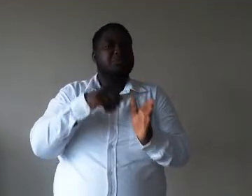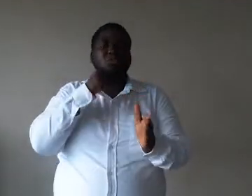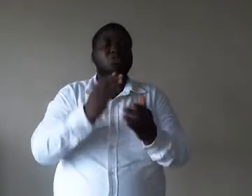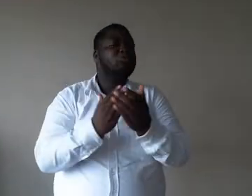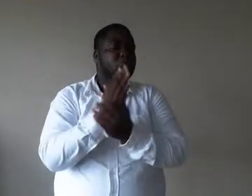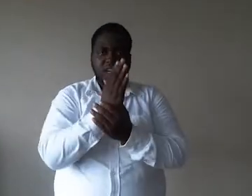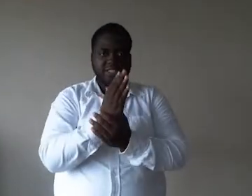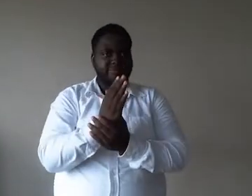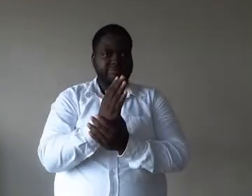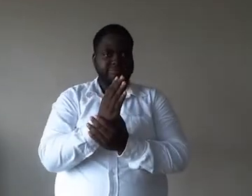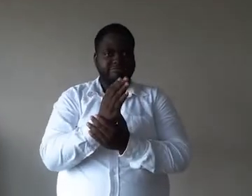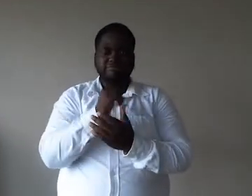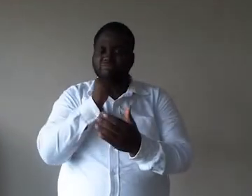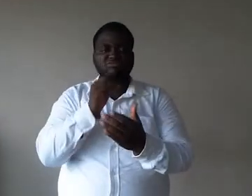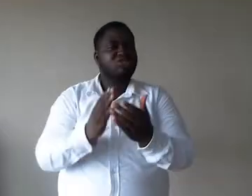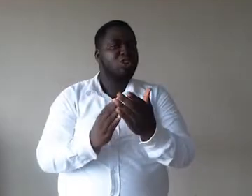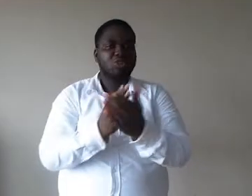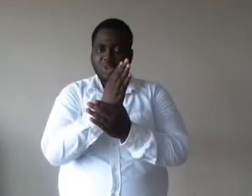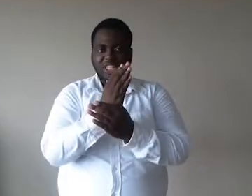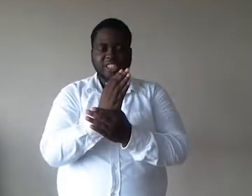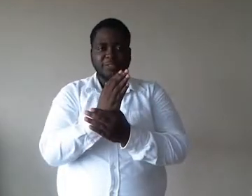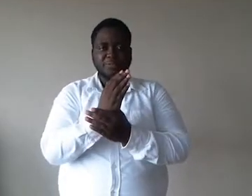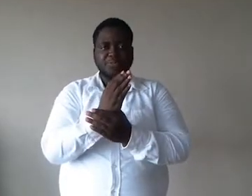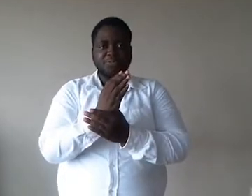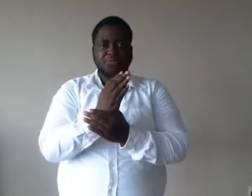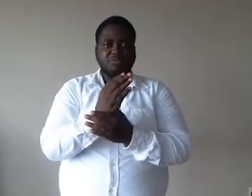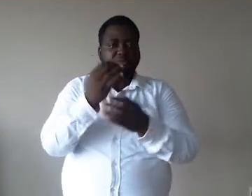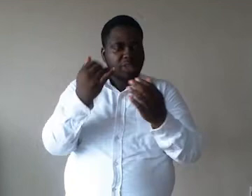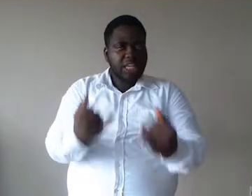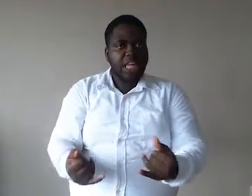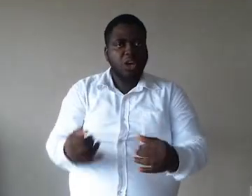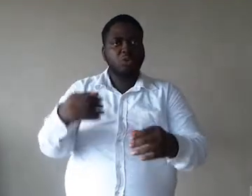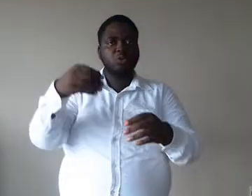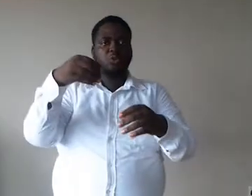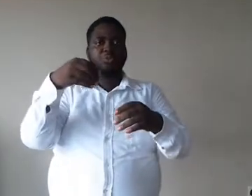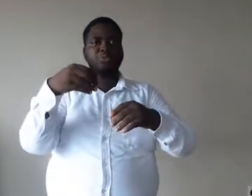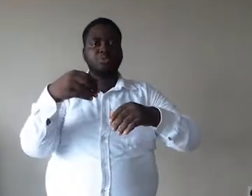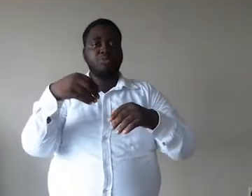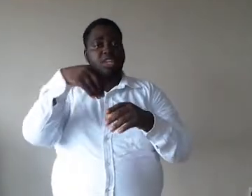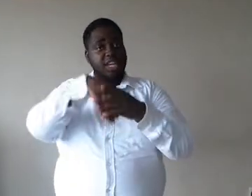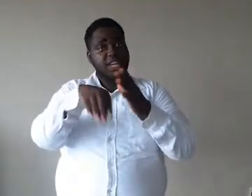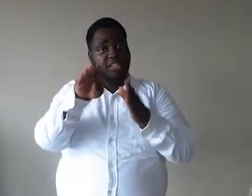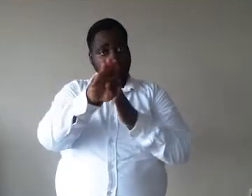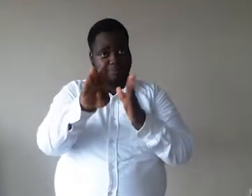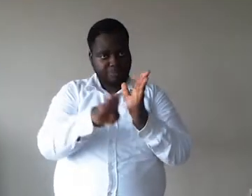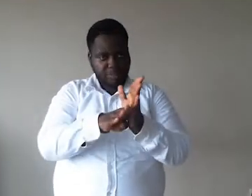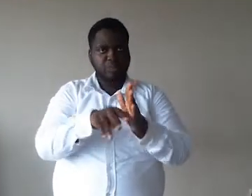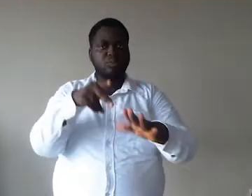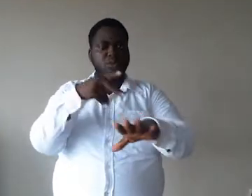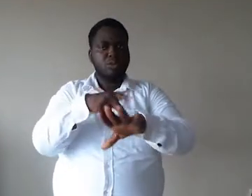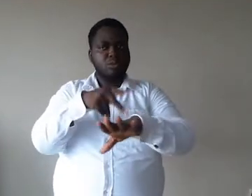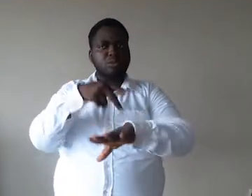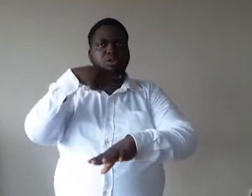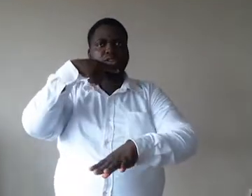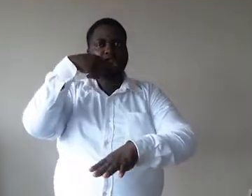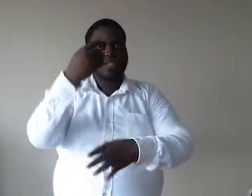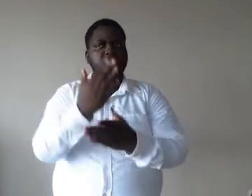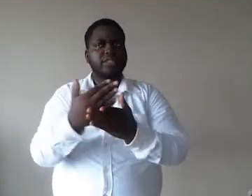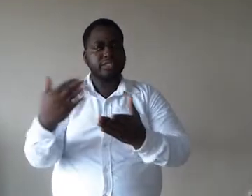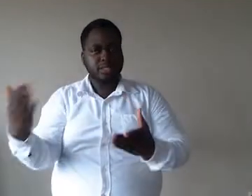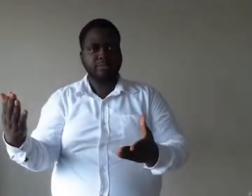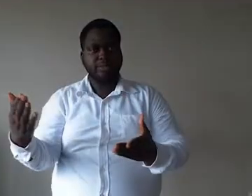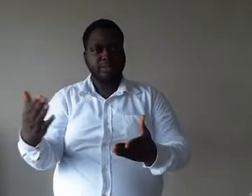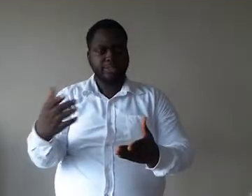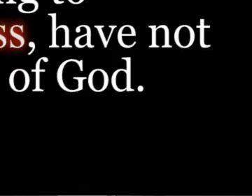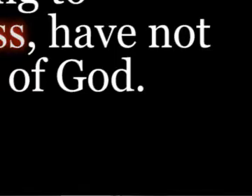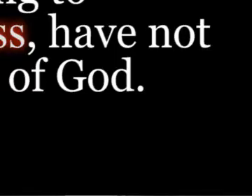made a very wonderful statement there, and I'd like us to consider as we study together. Romans chapter 10, verse number 1 to the